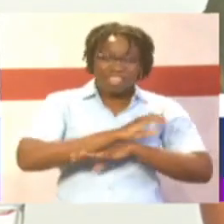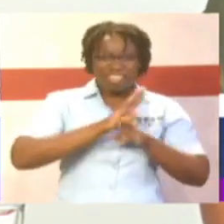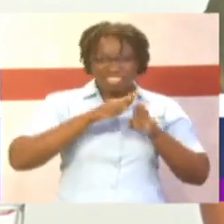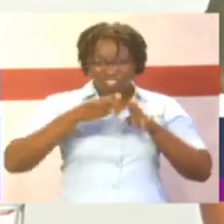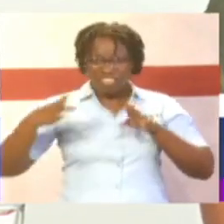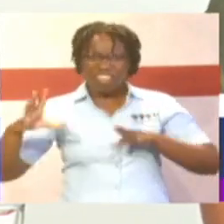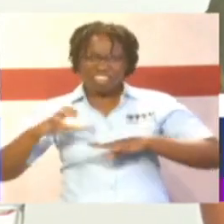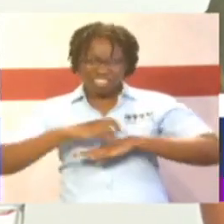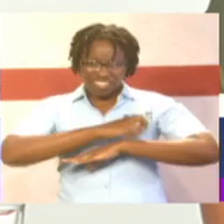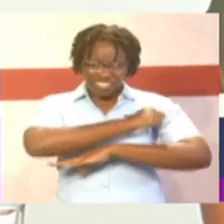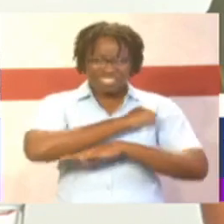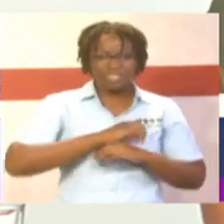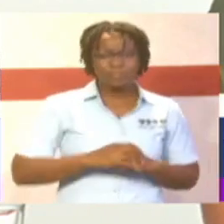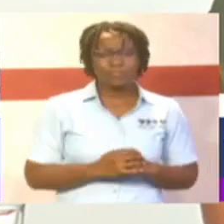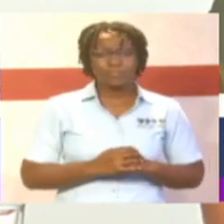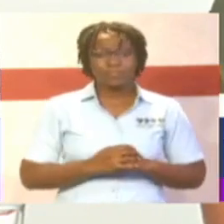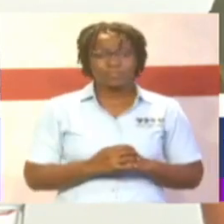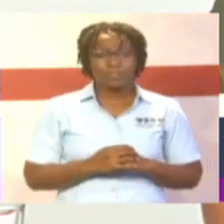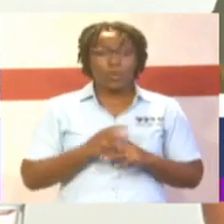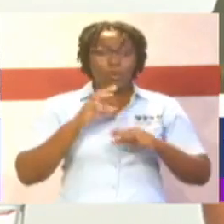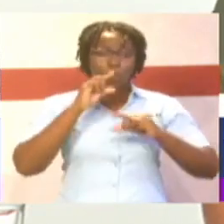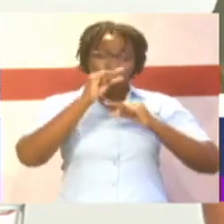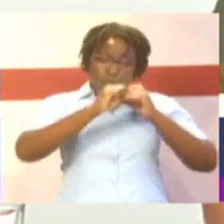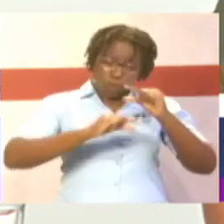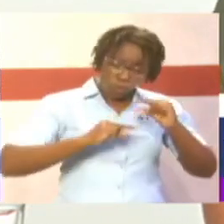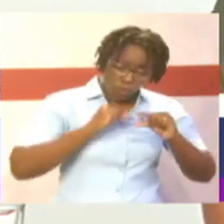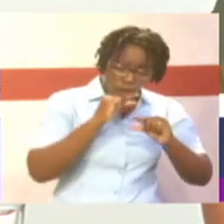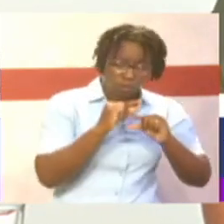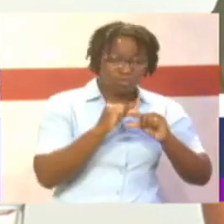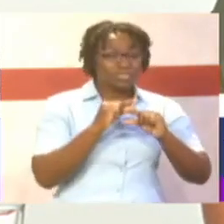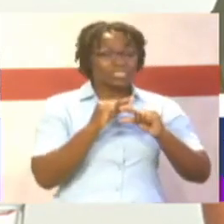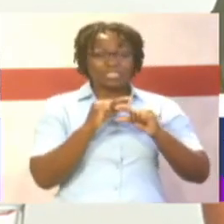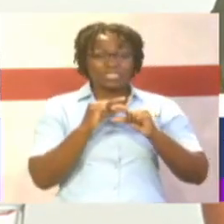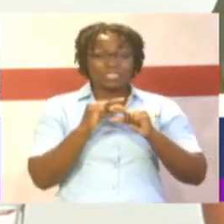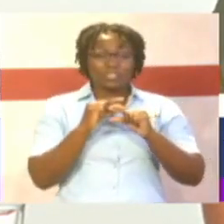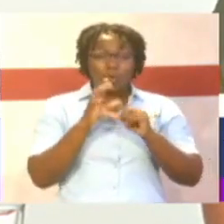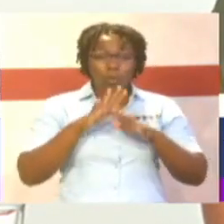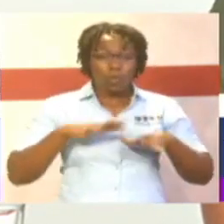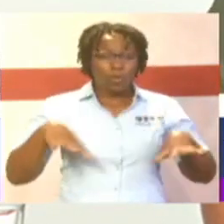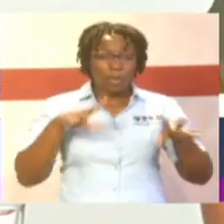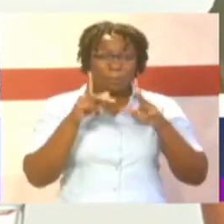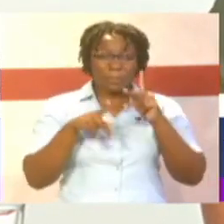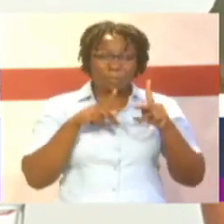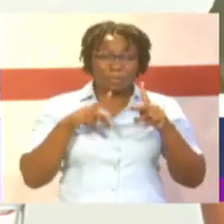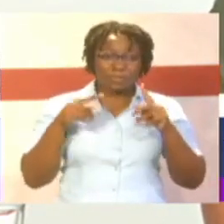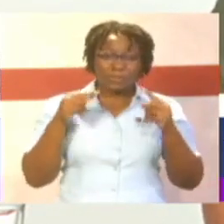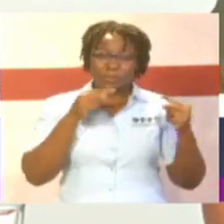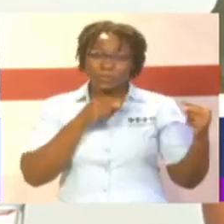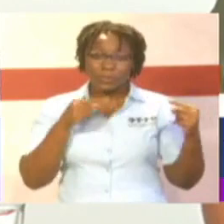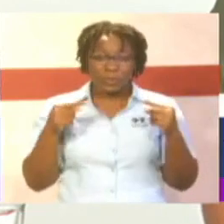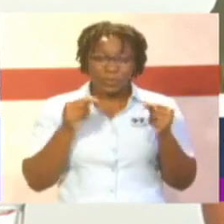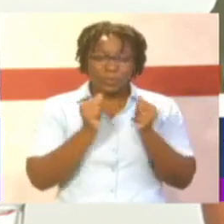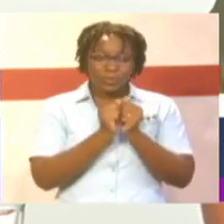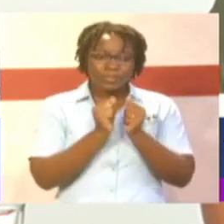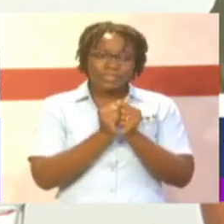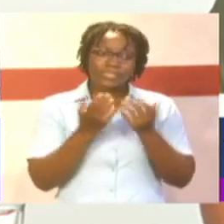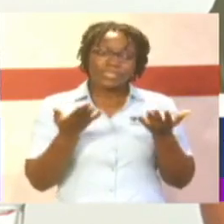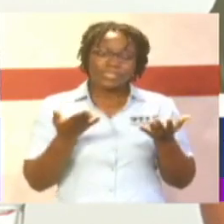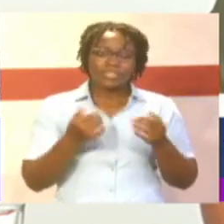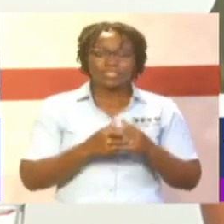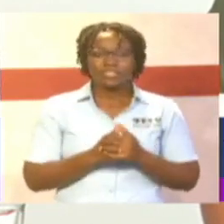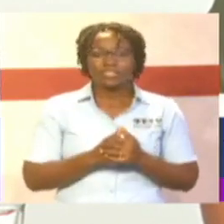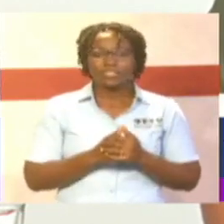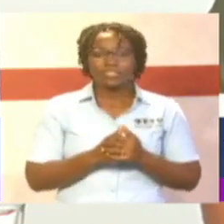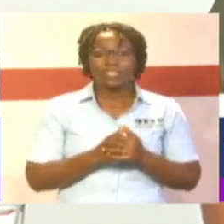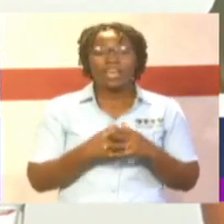This is a global fight against cancer, and now cancer and COVID-19. We have to do this, and we can do this.